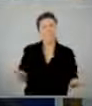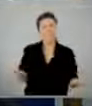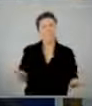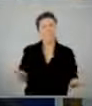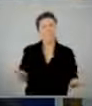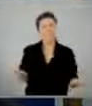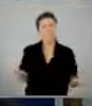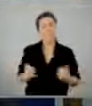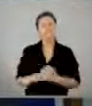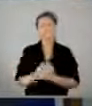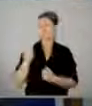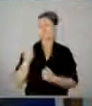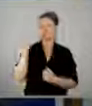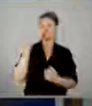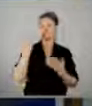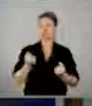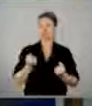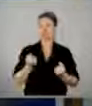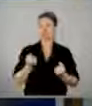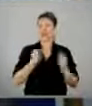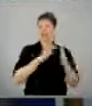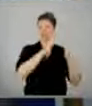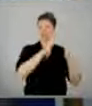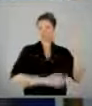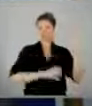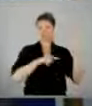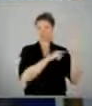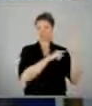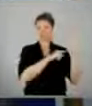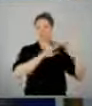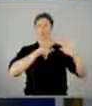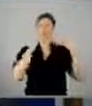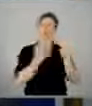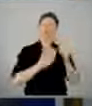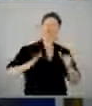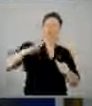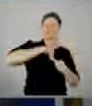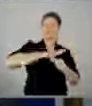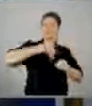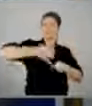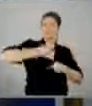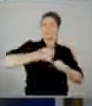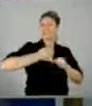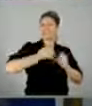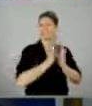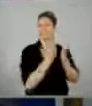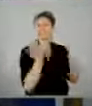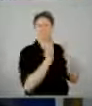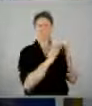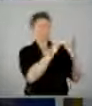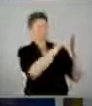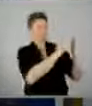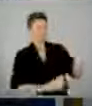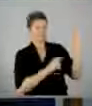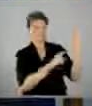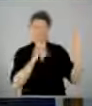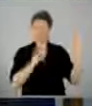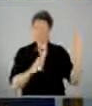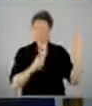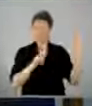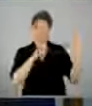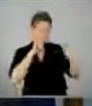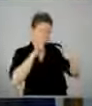couple of weeks ago in Lancet, one of the world's top medical journals, showed from a more detailed analysis